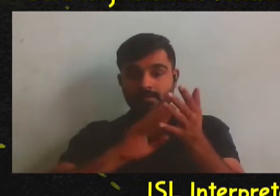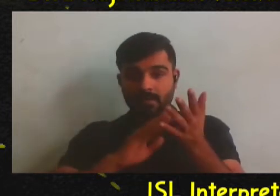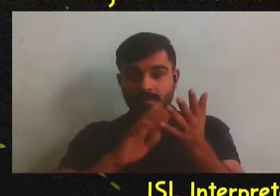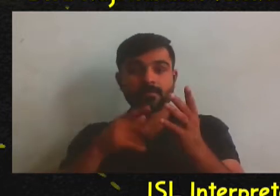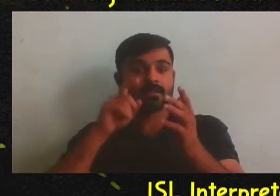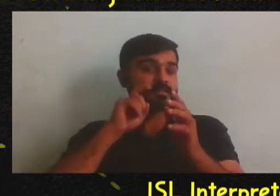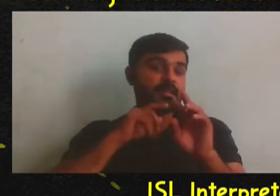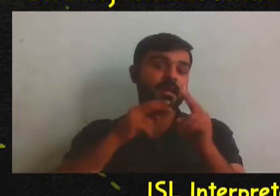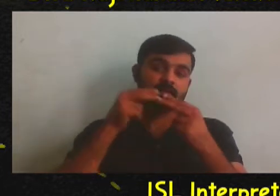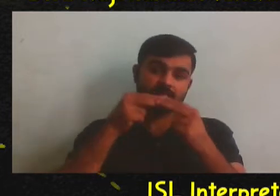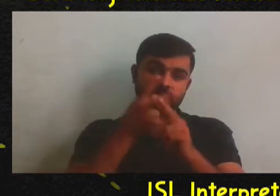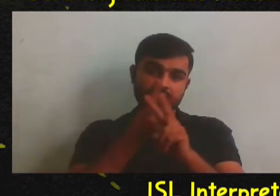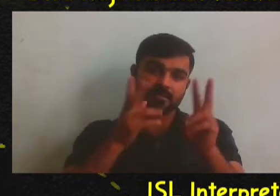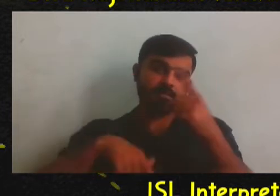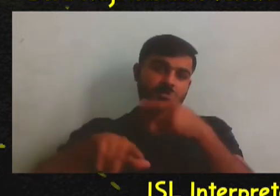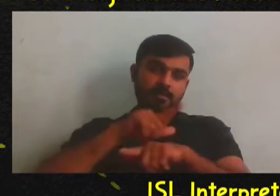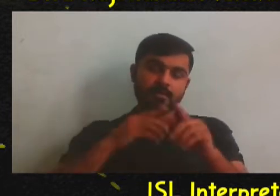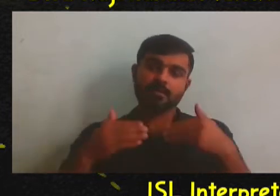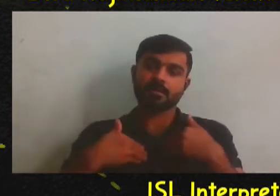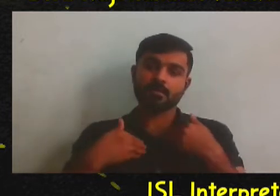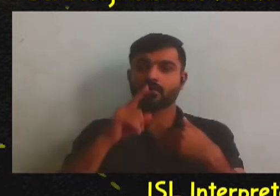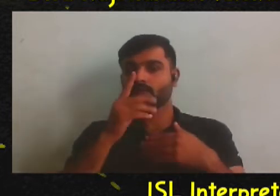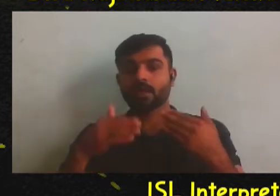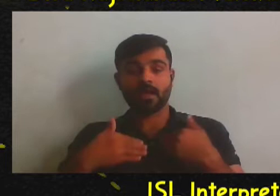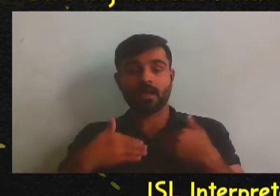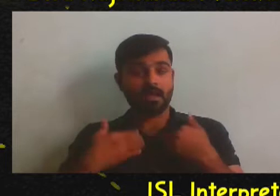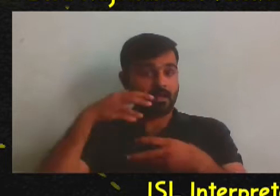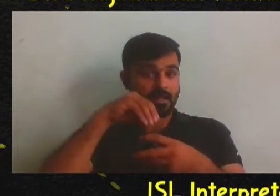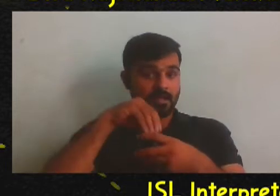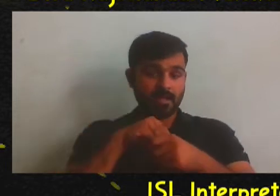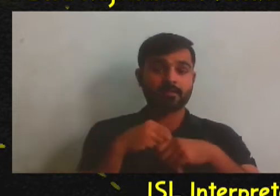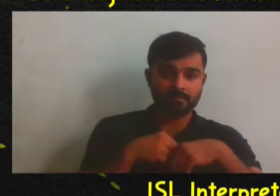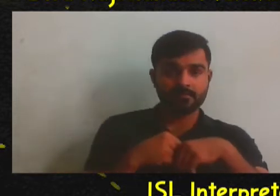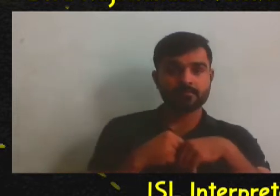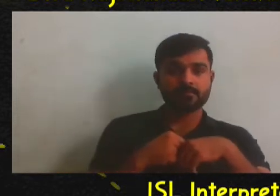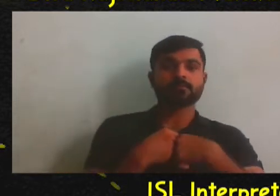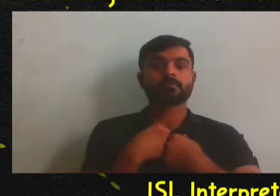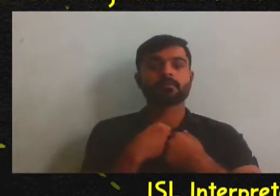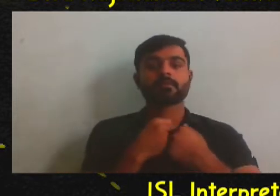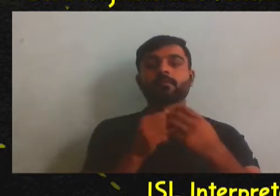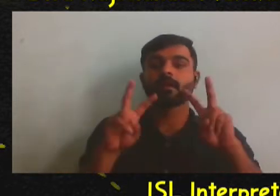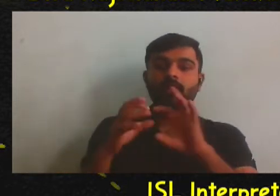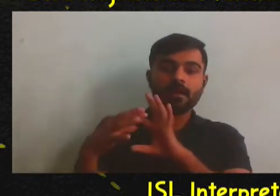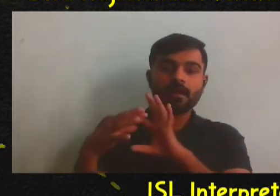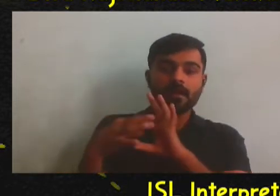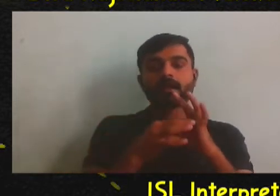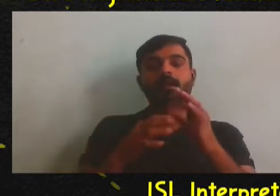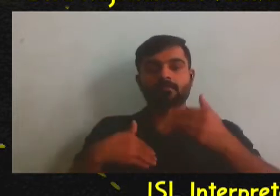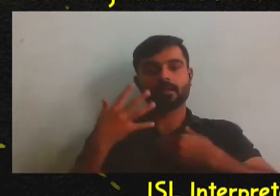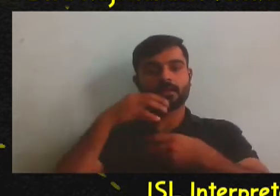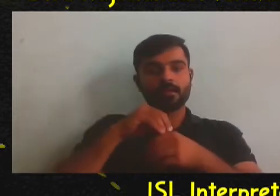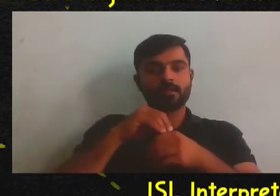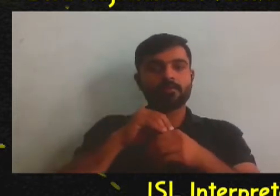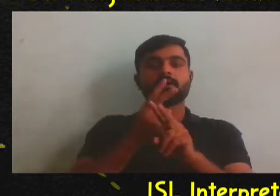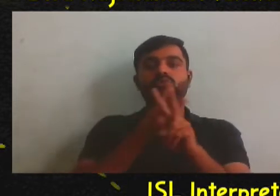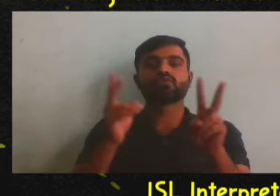this is also, a language of pleasure, one of the languages of pleasure. This is so very contrary to the asks that we get from philanthropies and